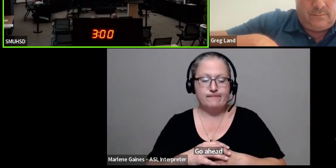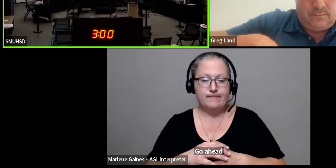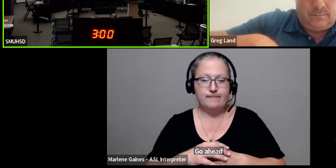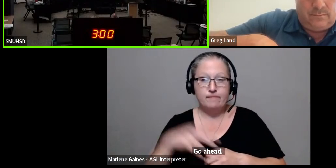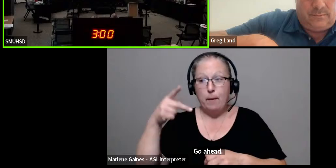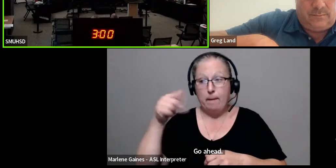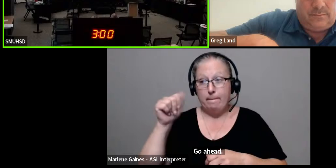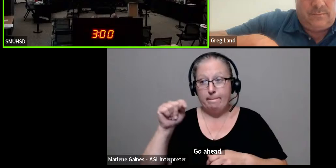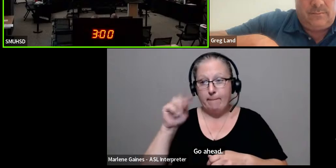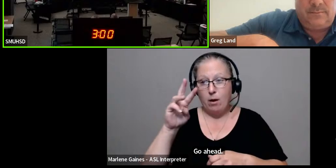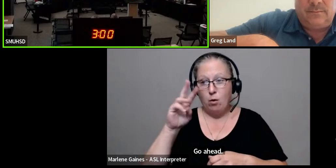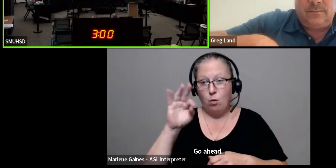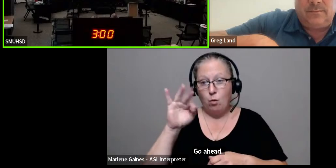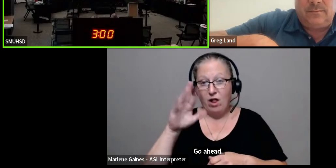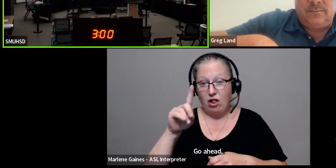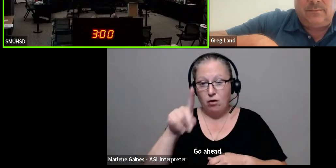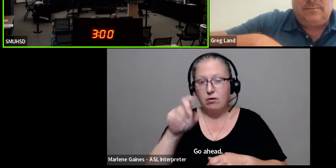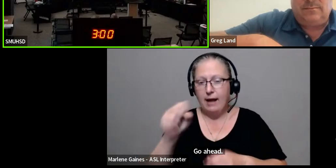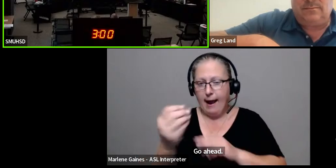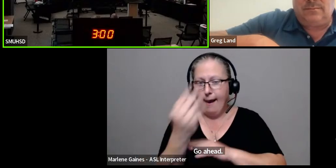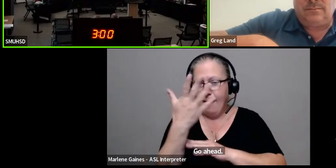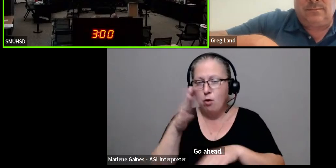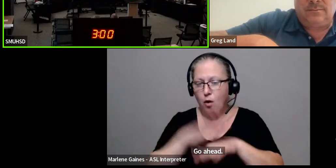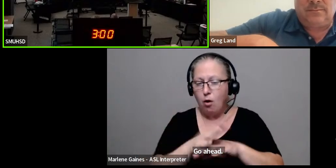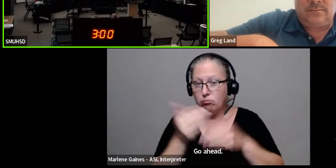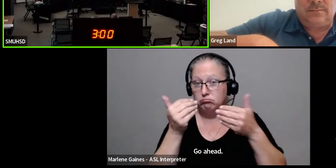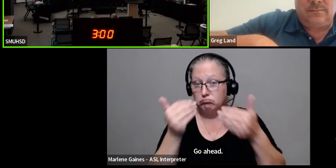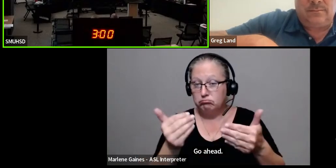Pat Willard, you can turn your camera on and begin.